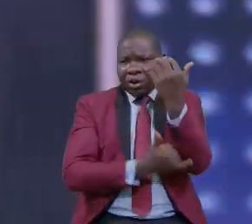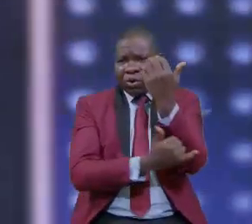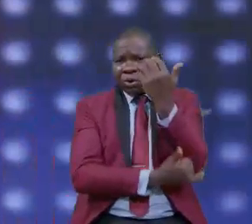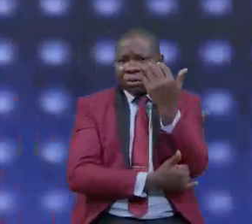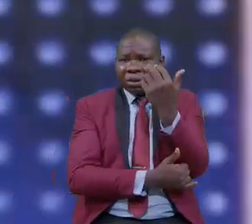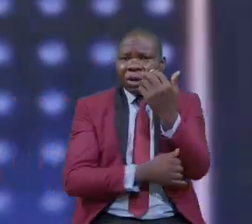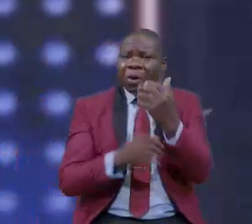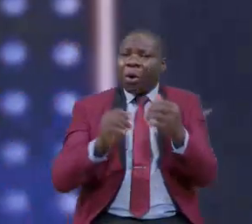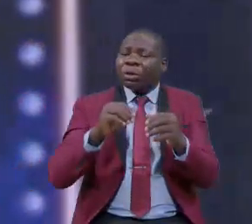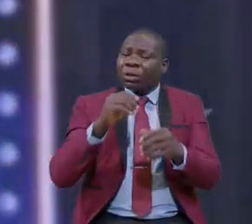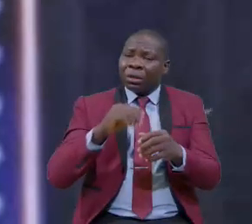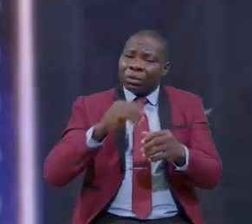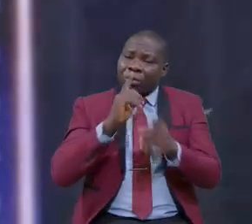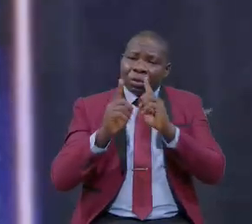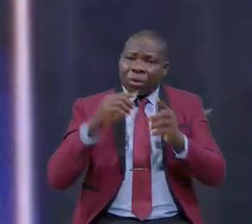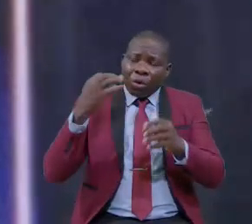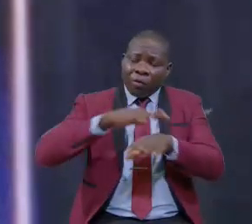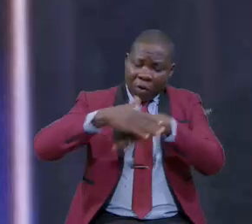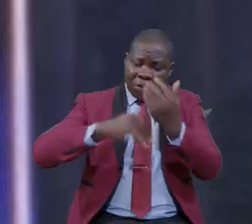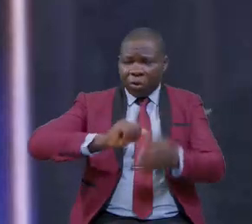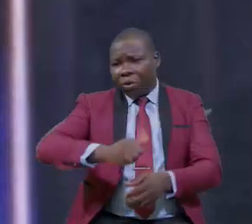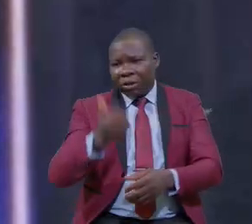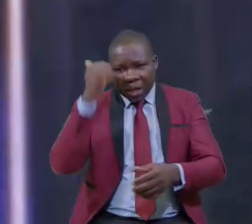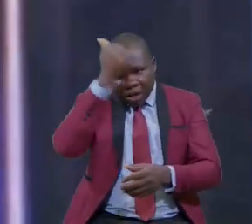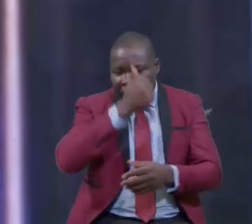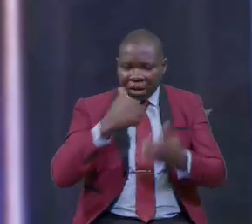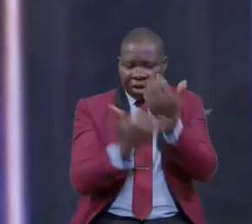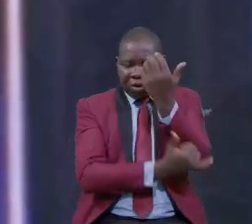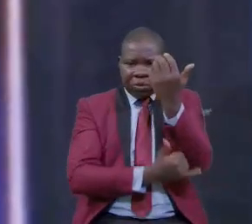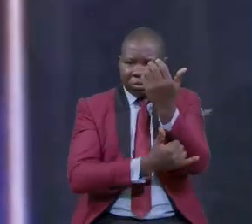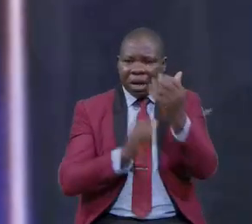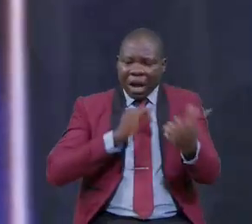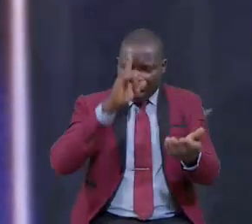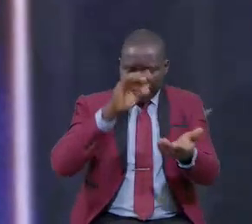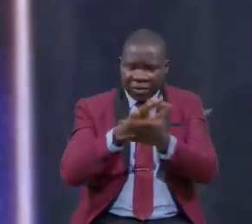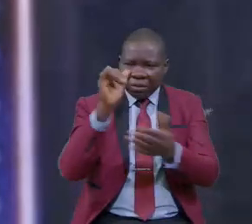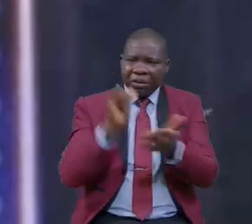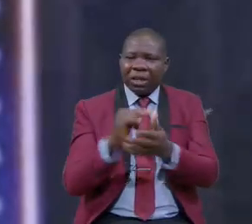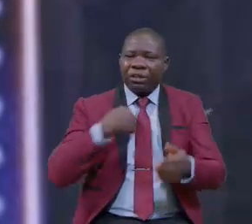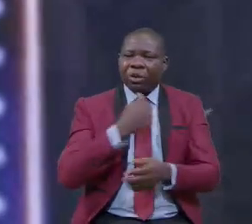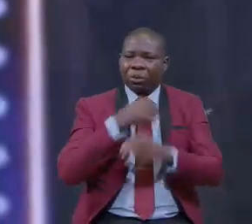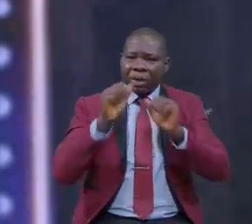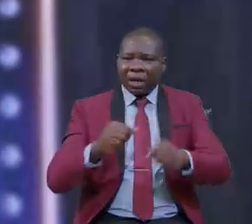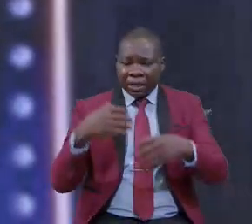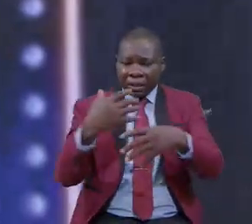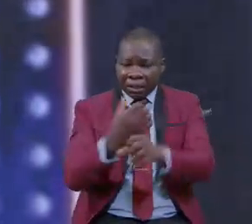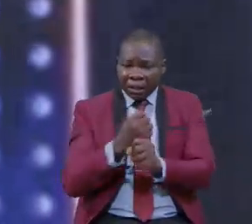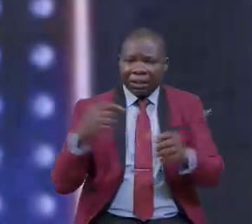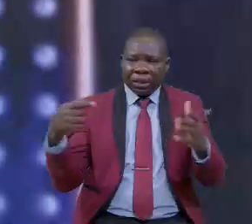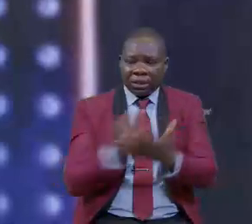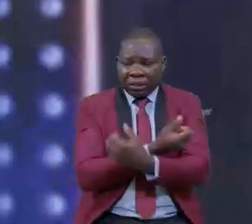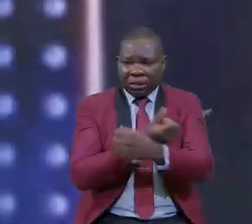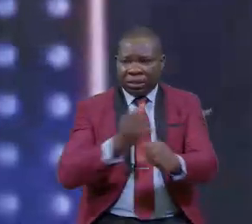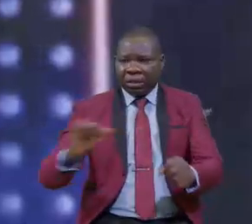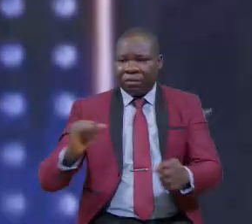the other countries, I believe we can take this saving gospel to the rest of